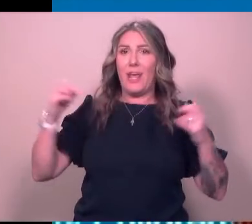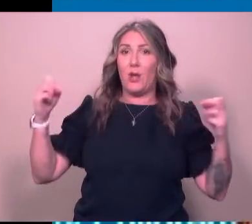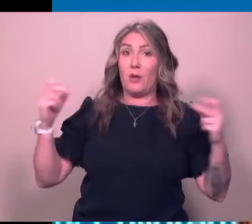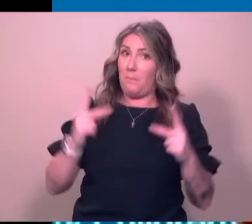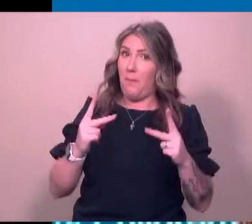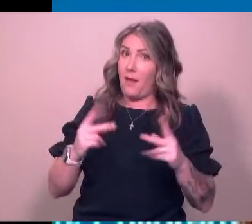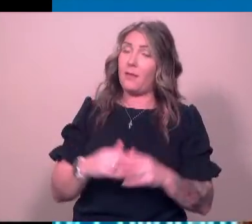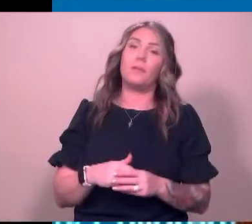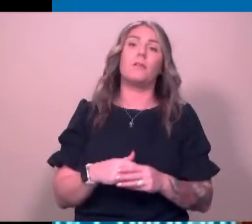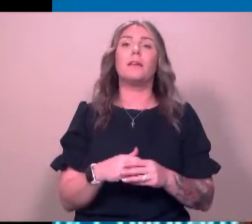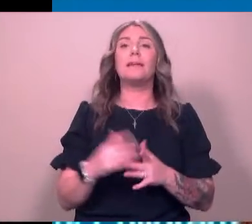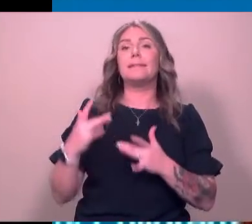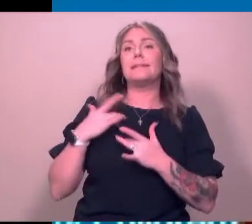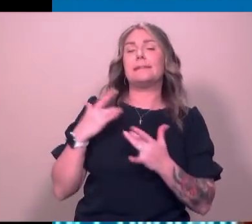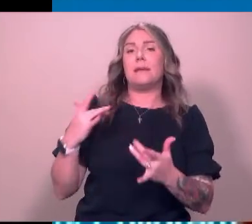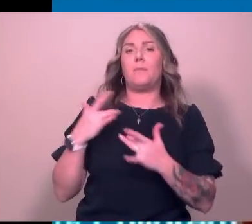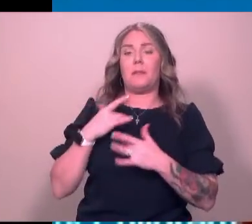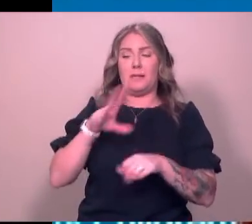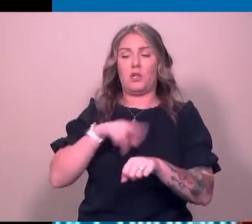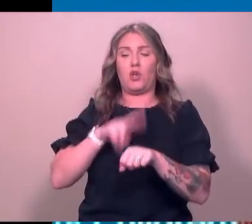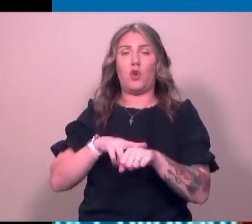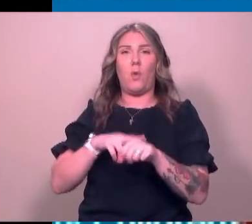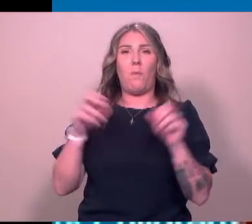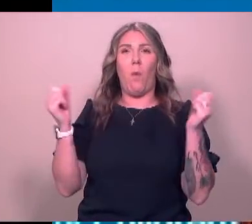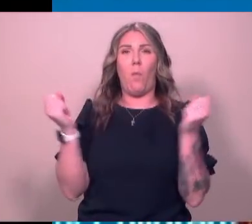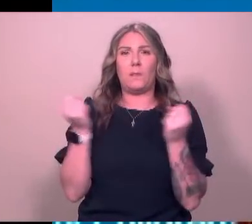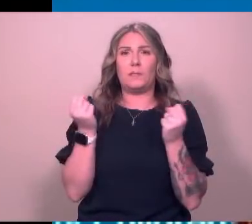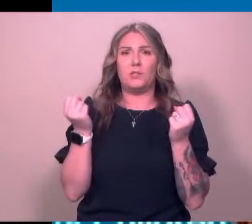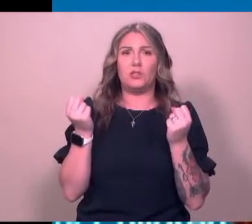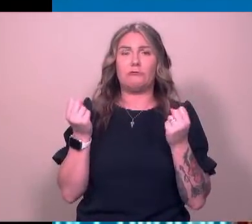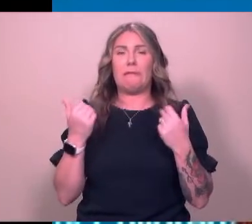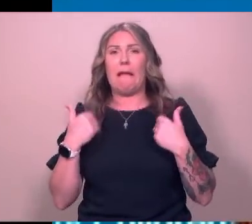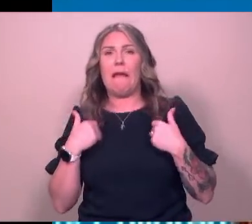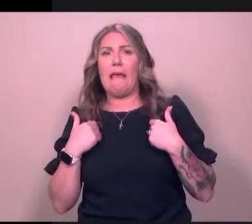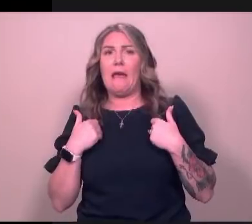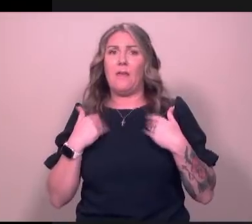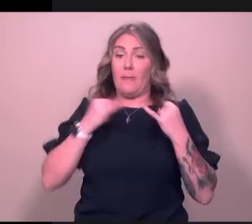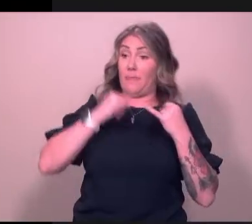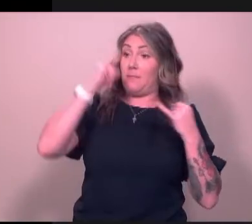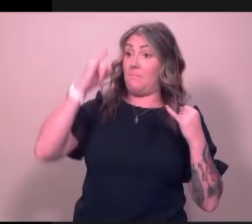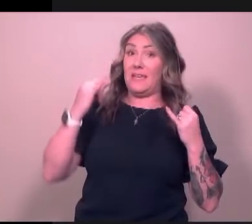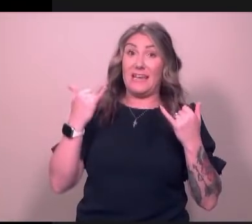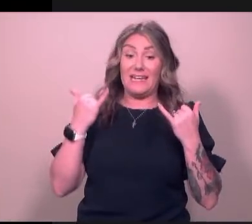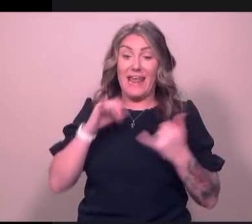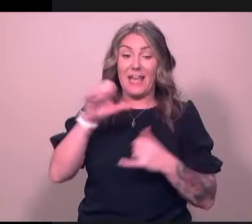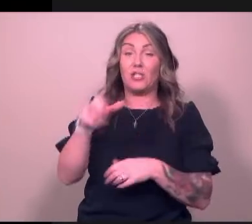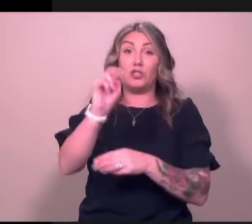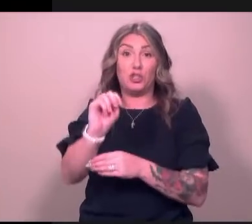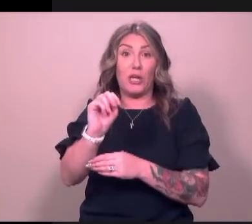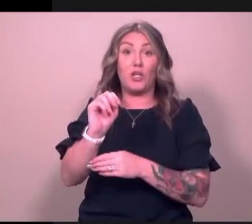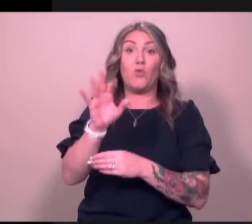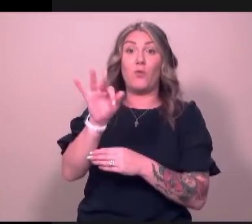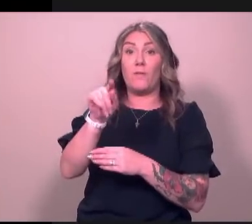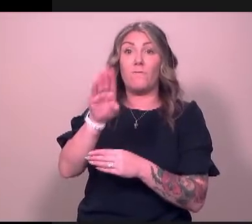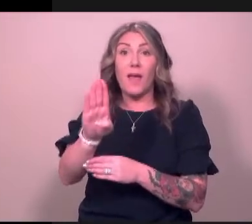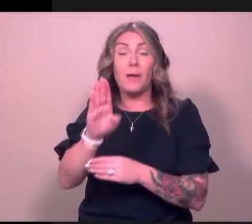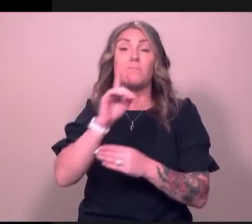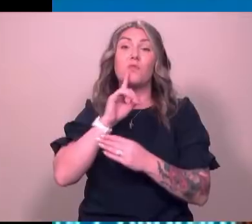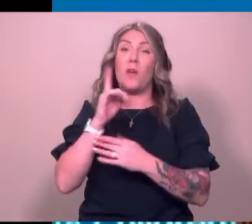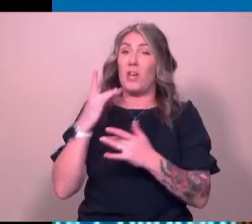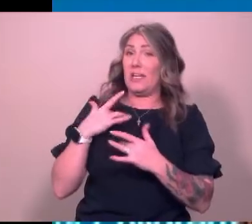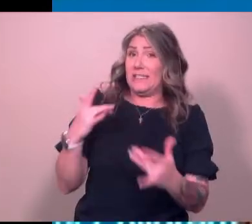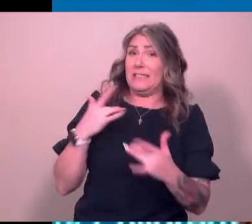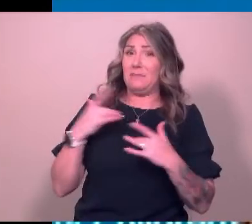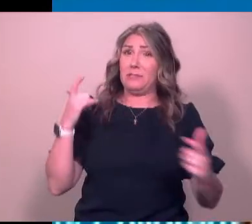back. We typically, in a normal winter, we have our peak now. January, February are typically our biggest